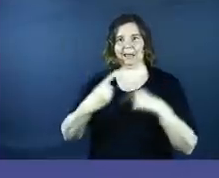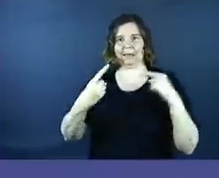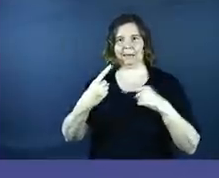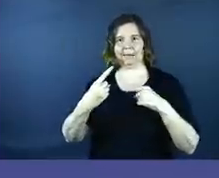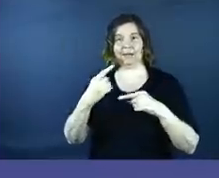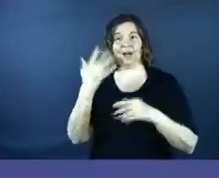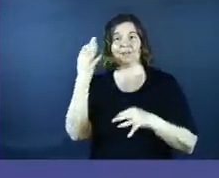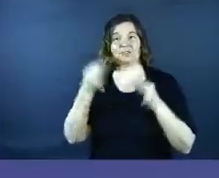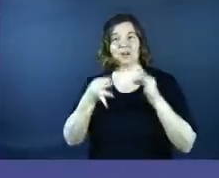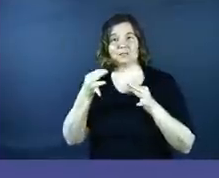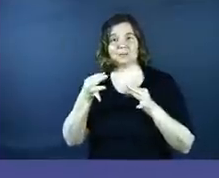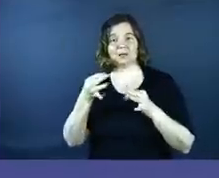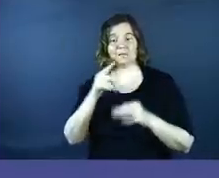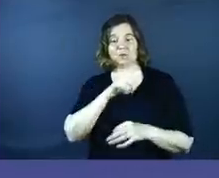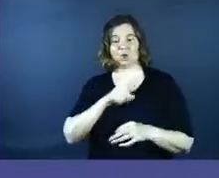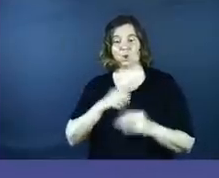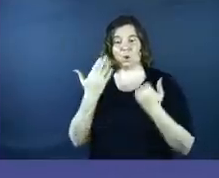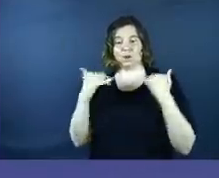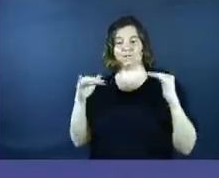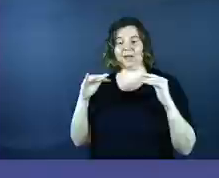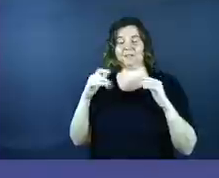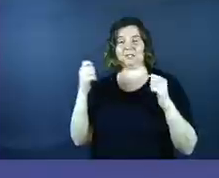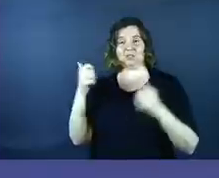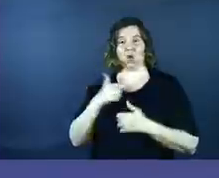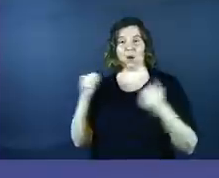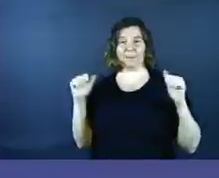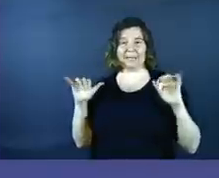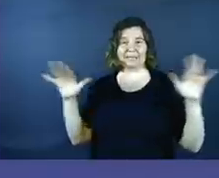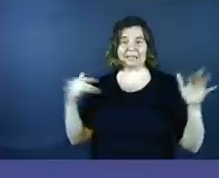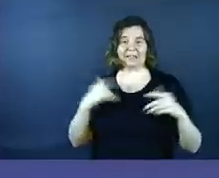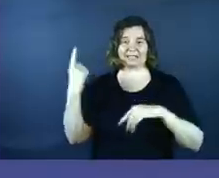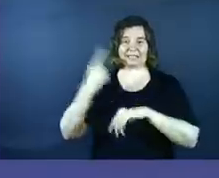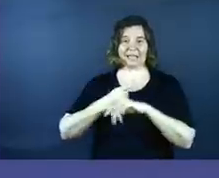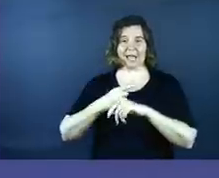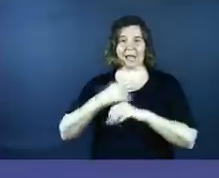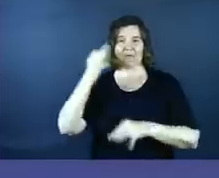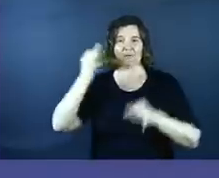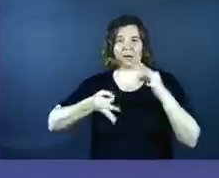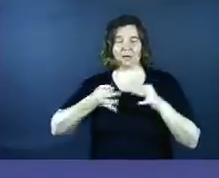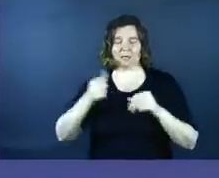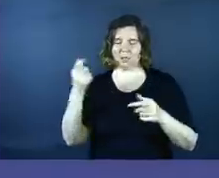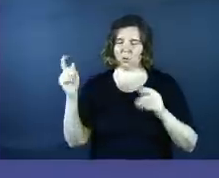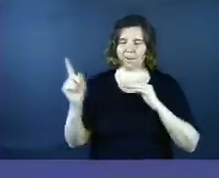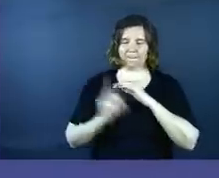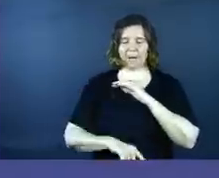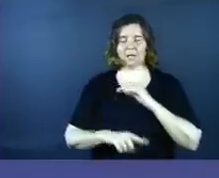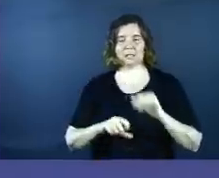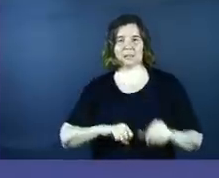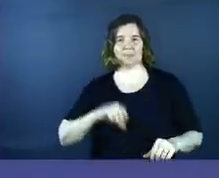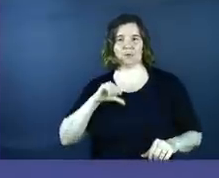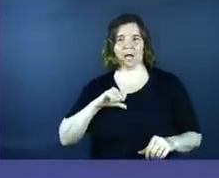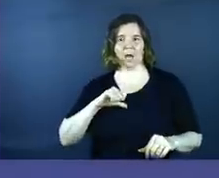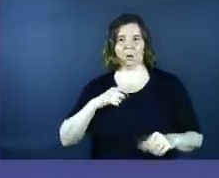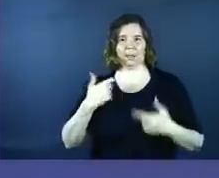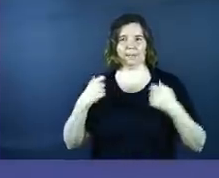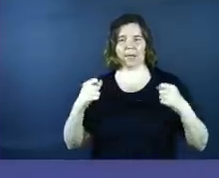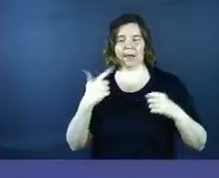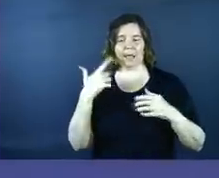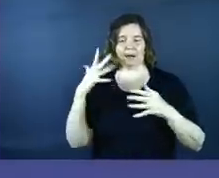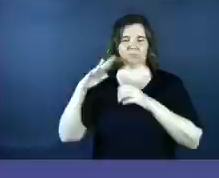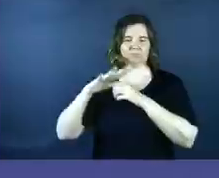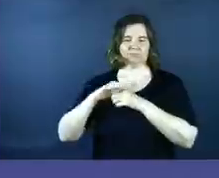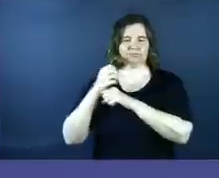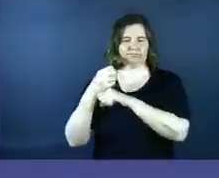the Lord of heaven's armies has a day of reckoning. He will punish the proud and mighty and bring down everything that